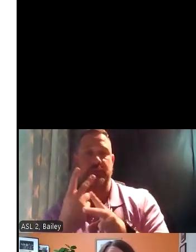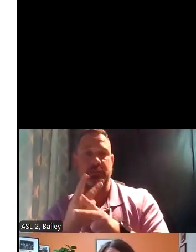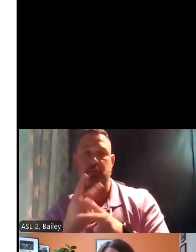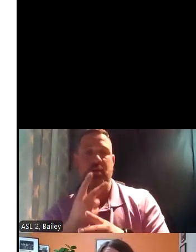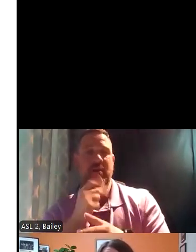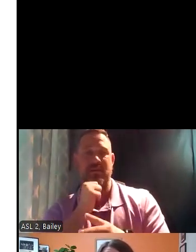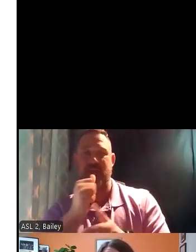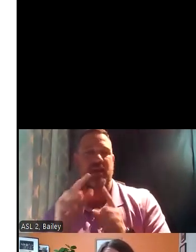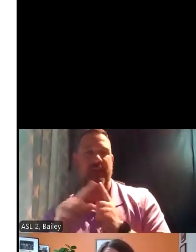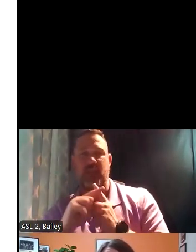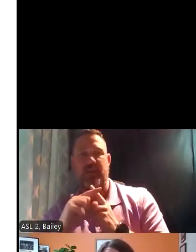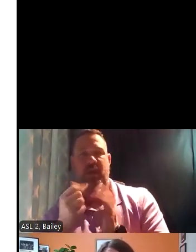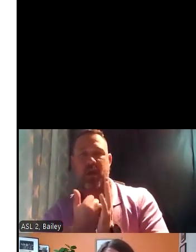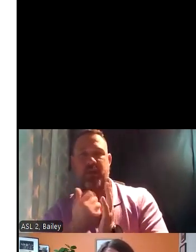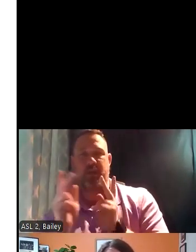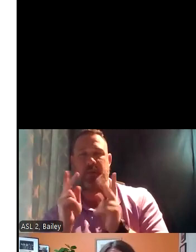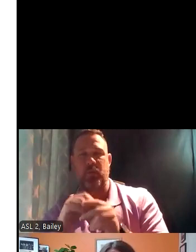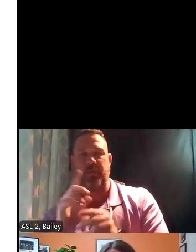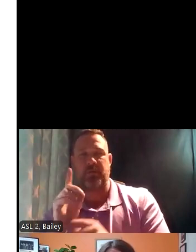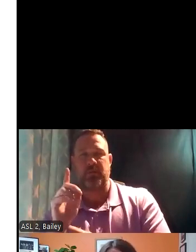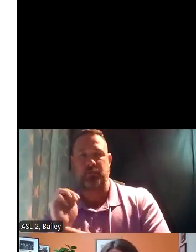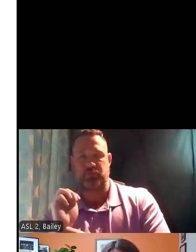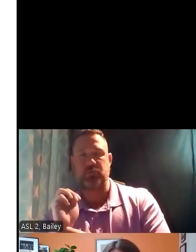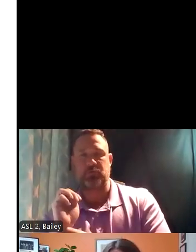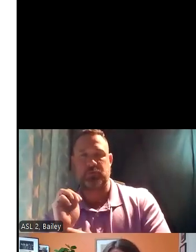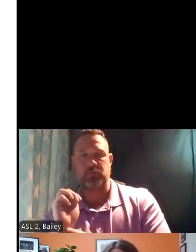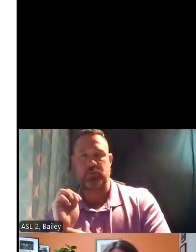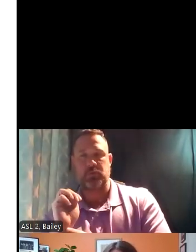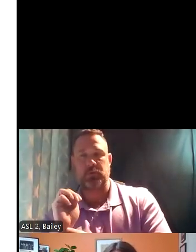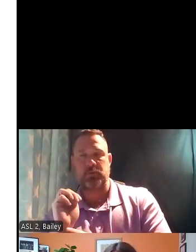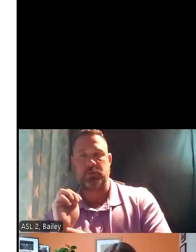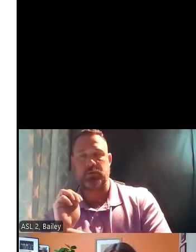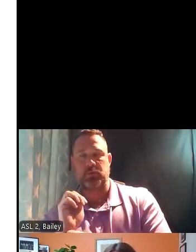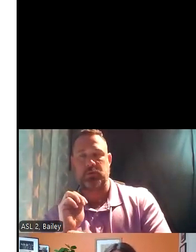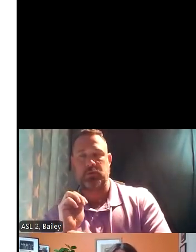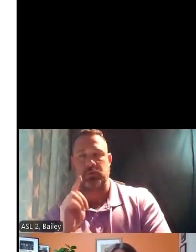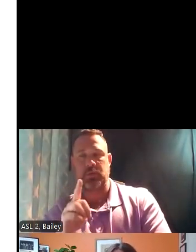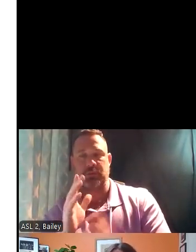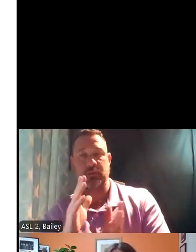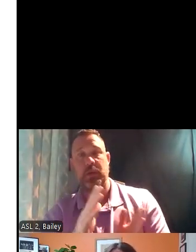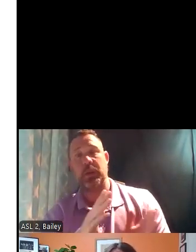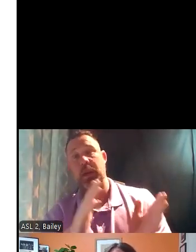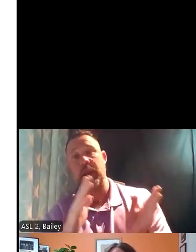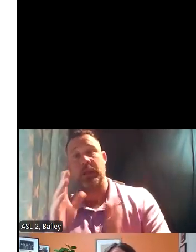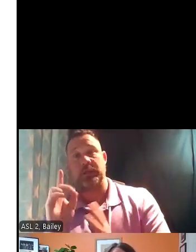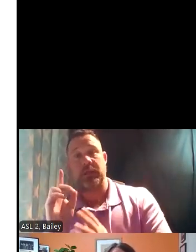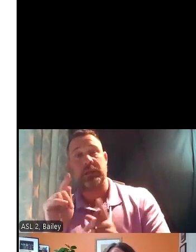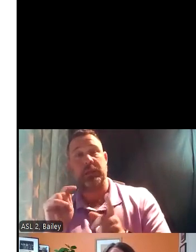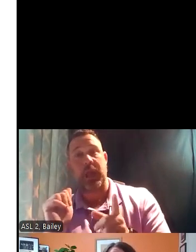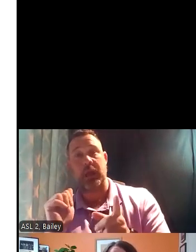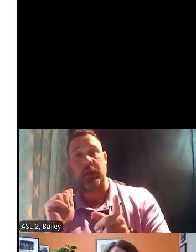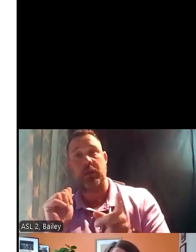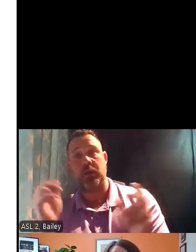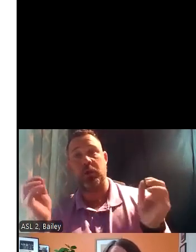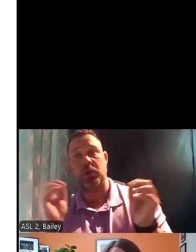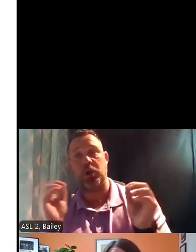are not effectively helping people living with dementia. And it's because of this next this next data point, right? That there is